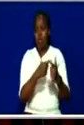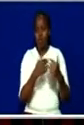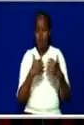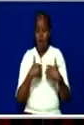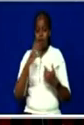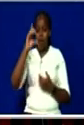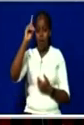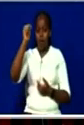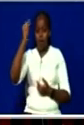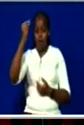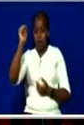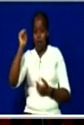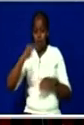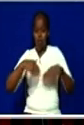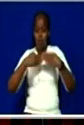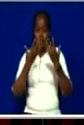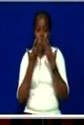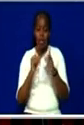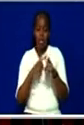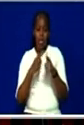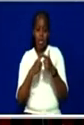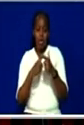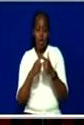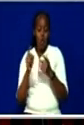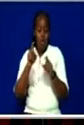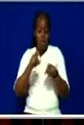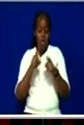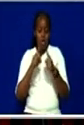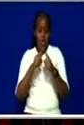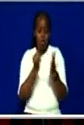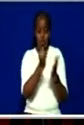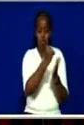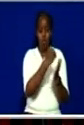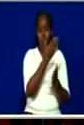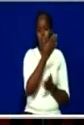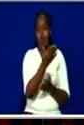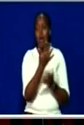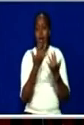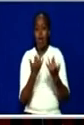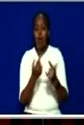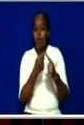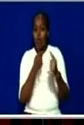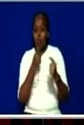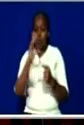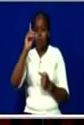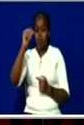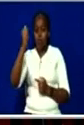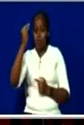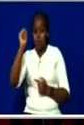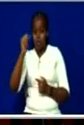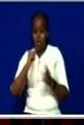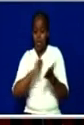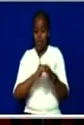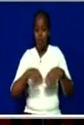we've been given, and we are supposed to plot that graph. So from the data that you've been